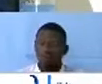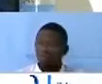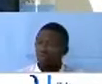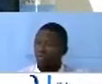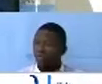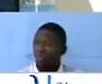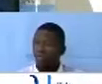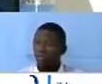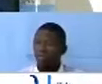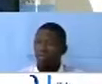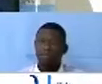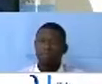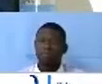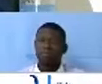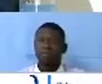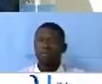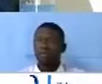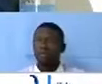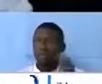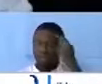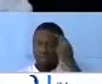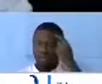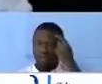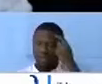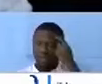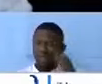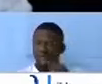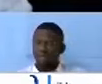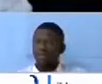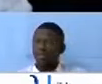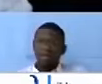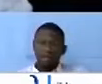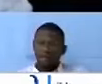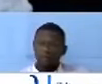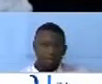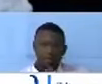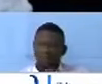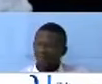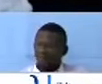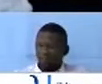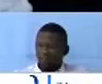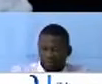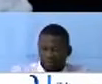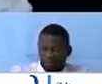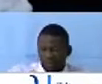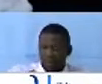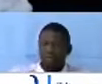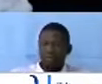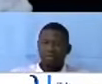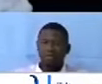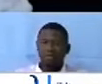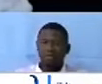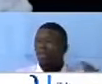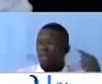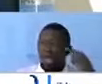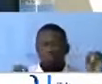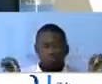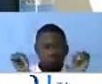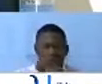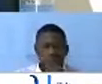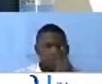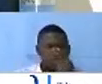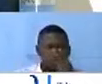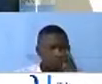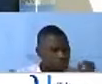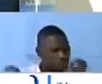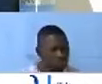Boobu nga weddi ko. I think the denials is just flat and blanket. Yeah, no evil, see no evil,